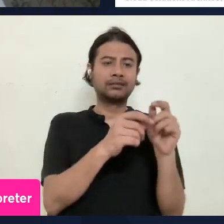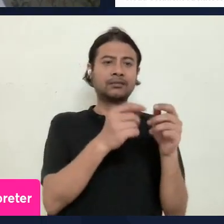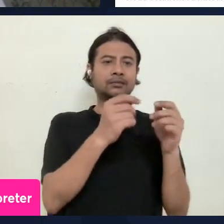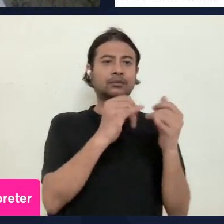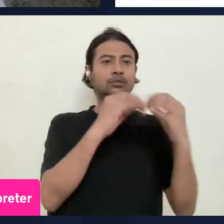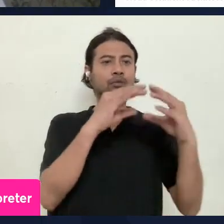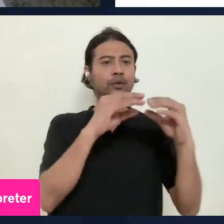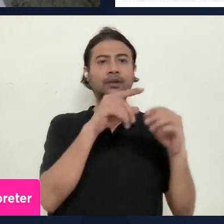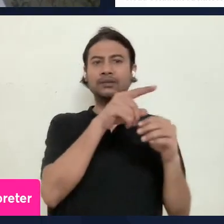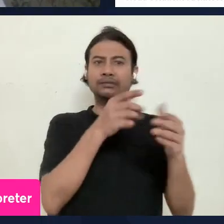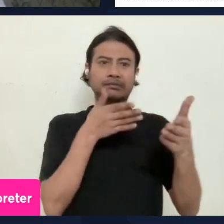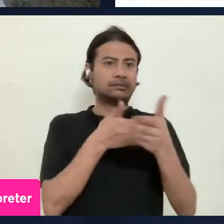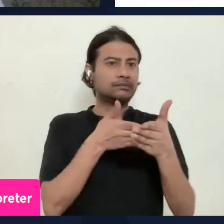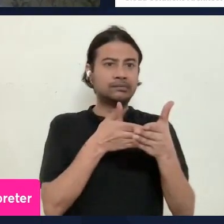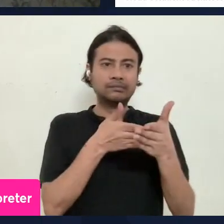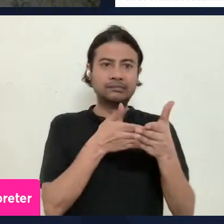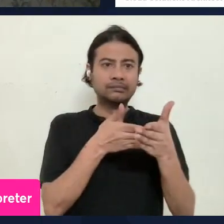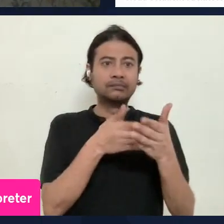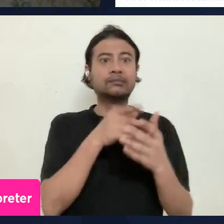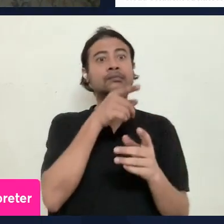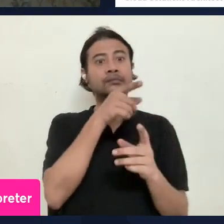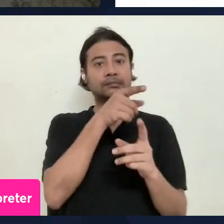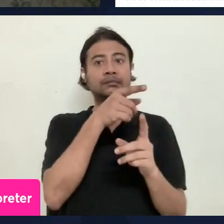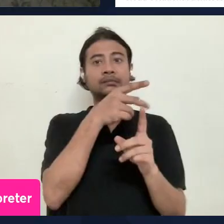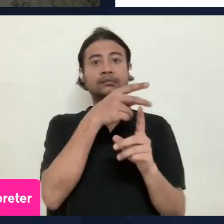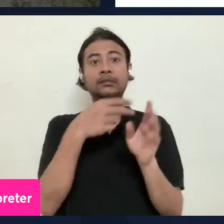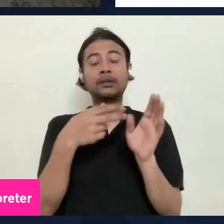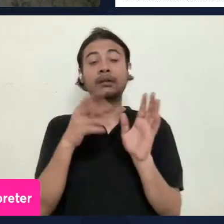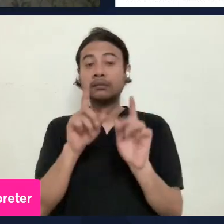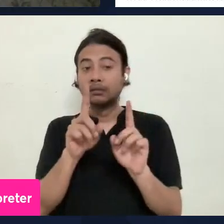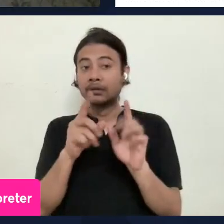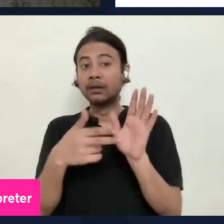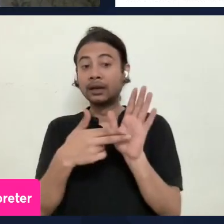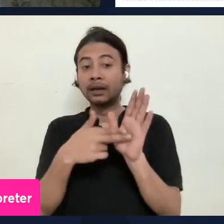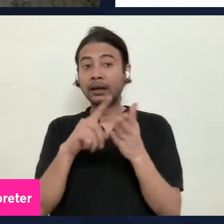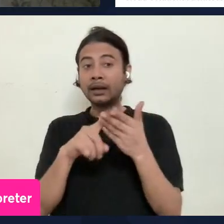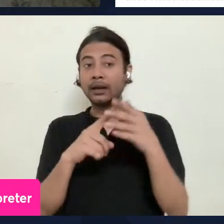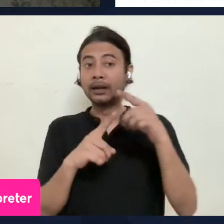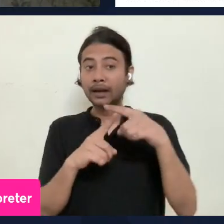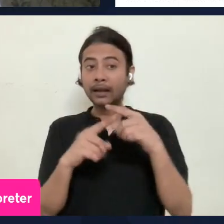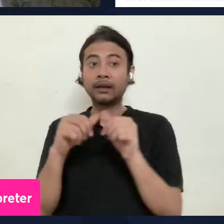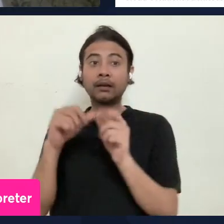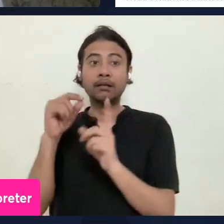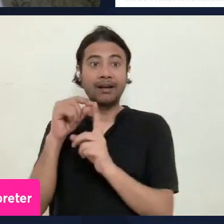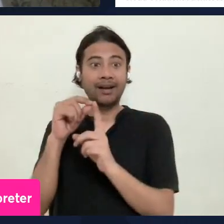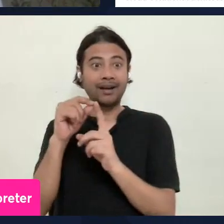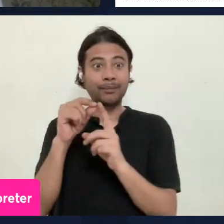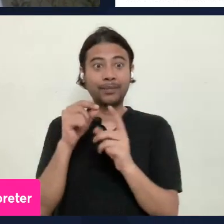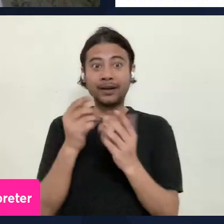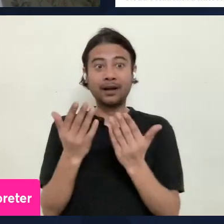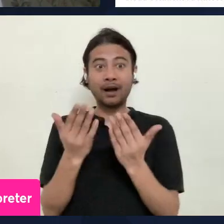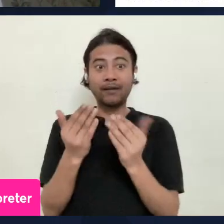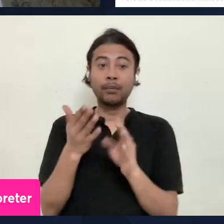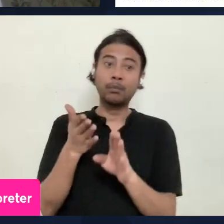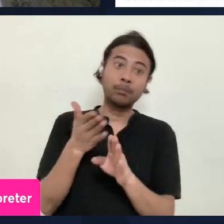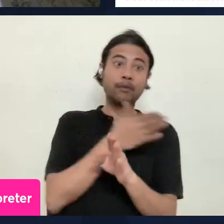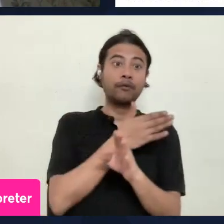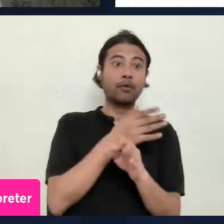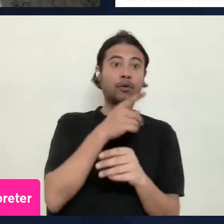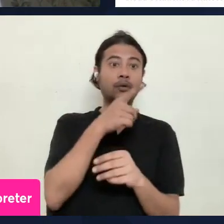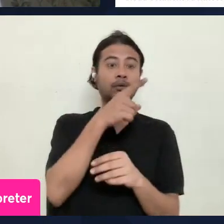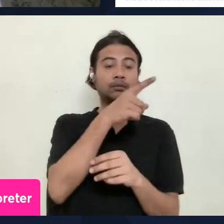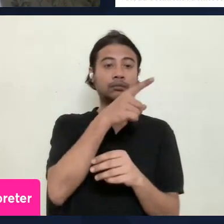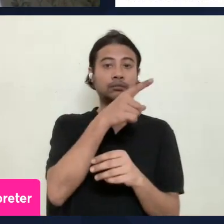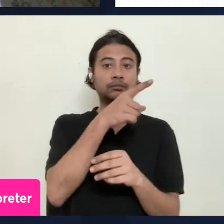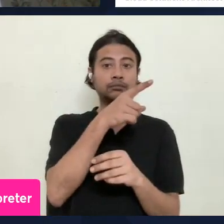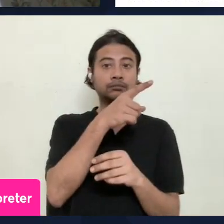actually migrated to Azure before Azure NetApp Files was available. So they had a requirement and they had another storage solution which